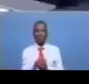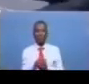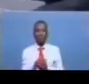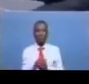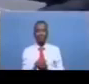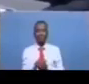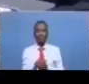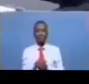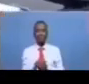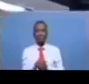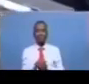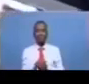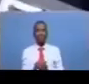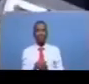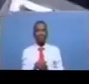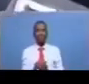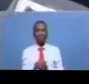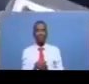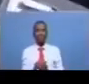because as